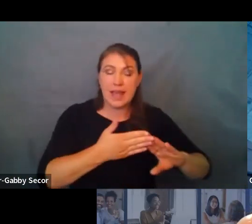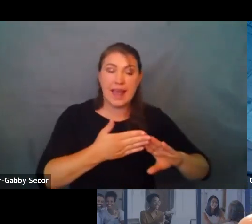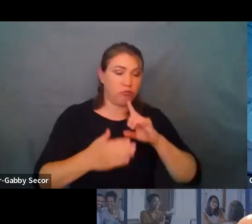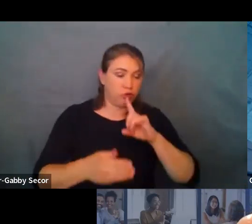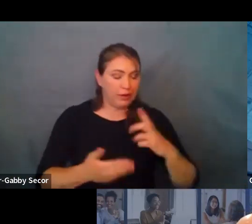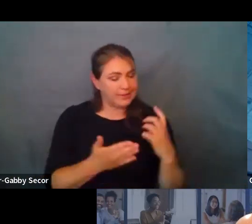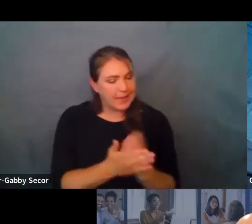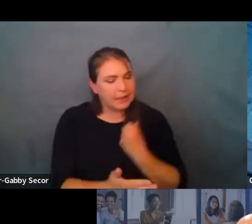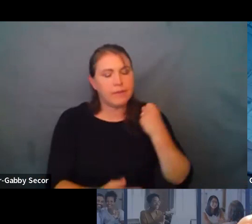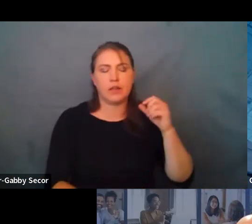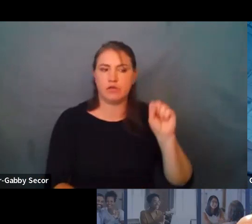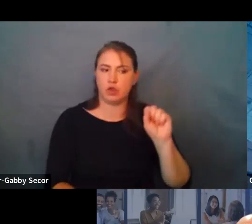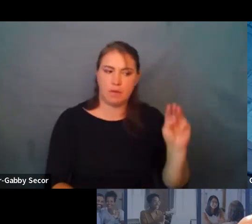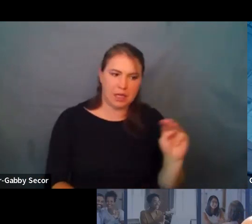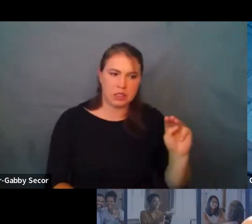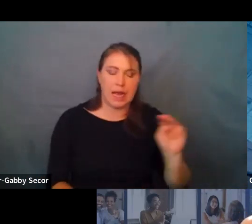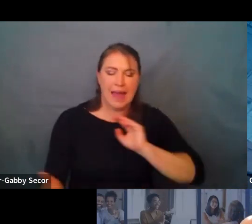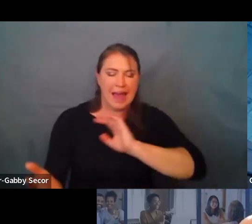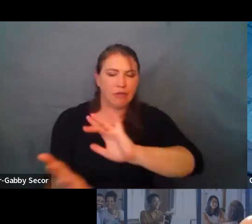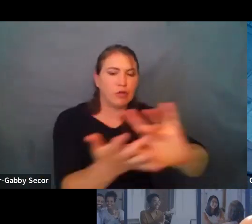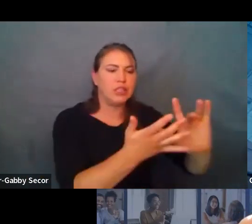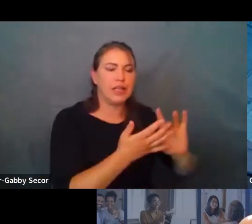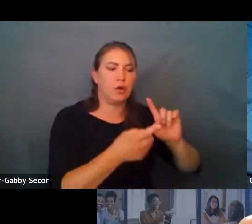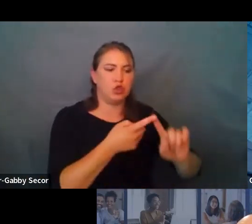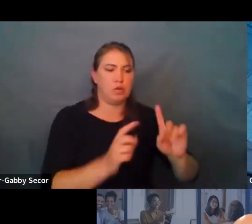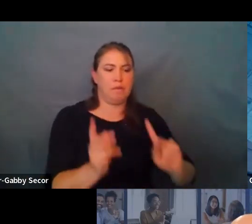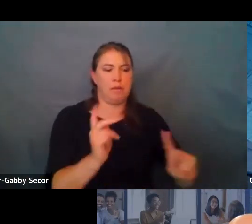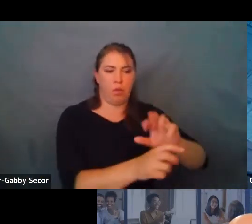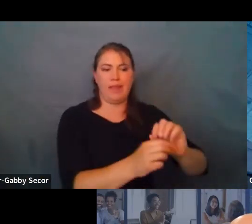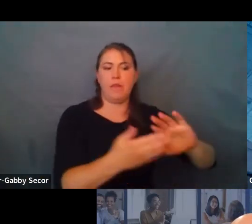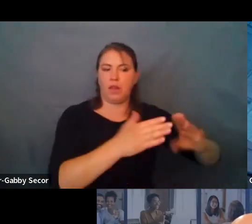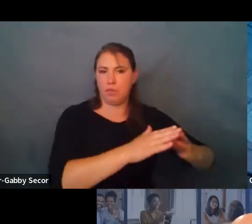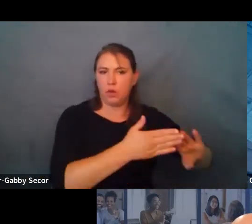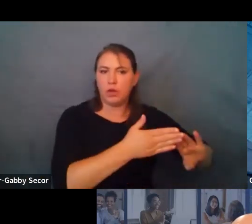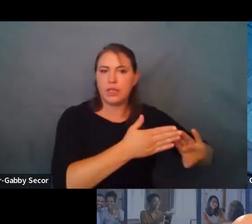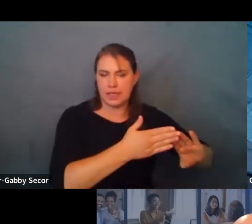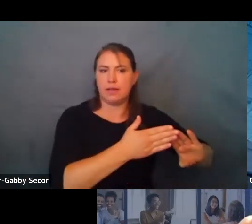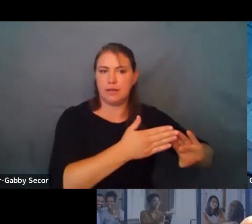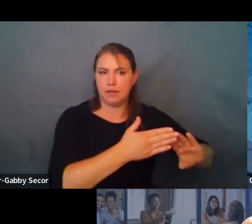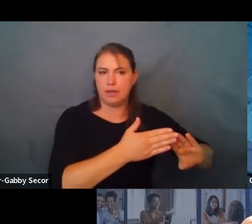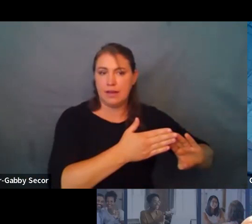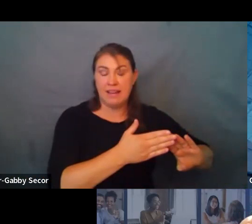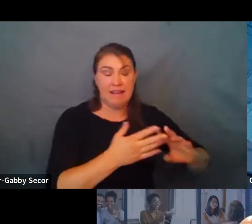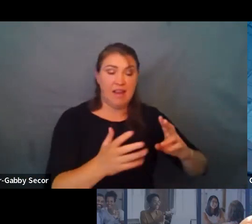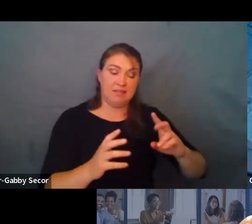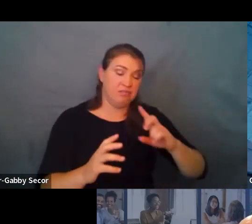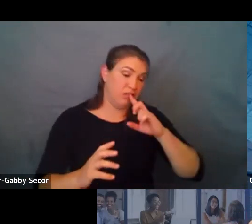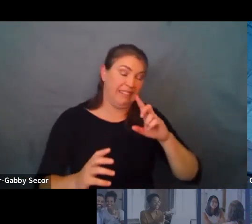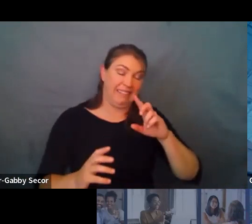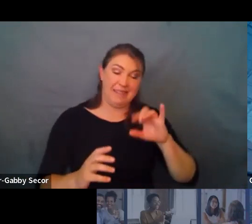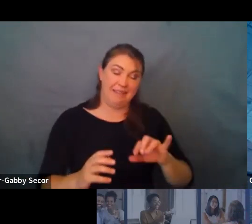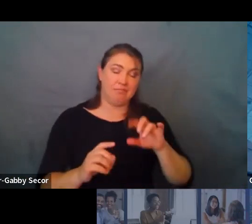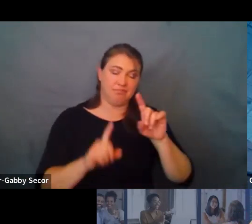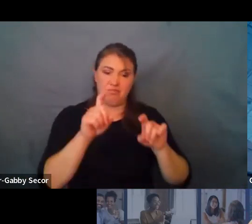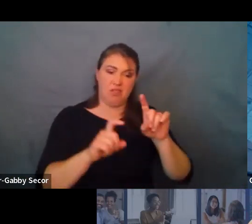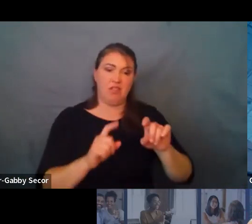people where they are in the community really was highlighted by our agency responders to this survey. That